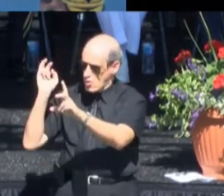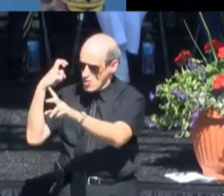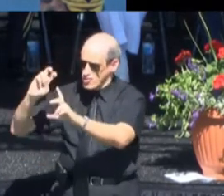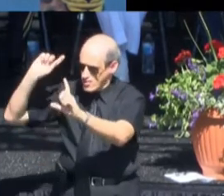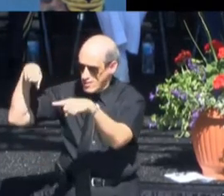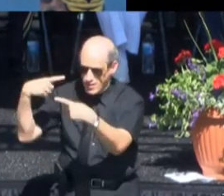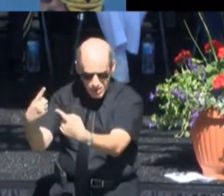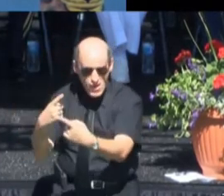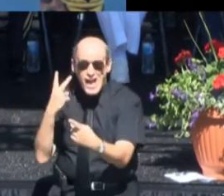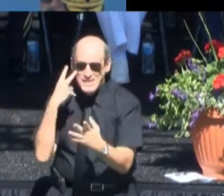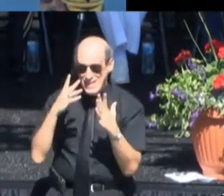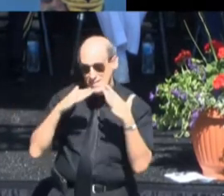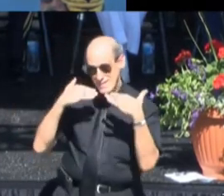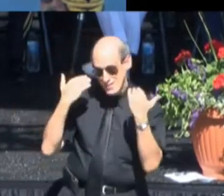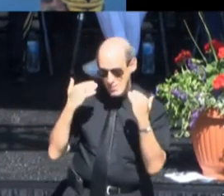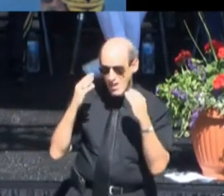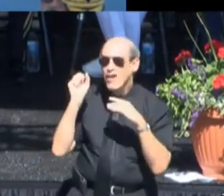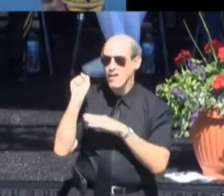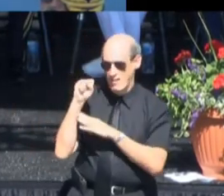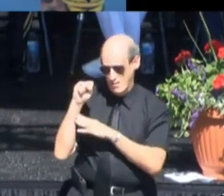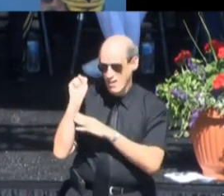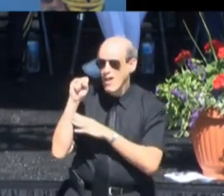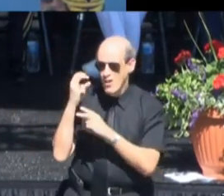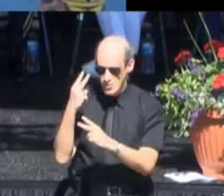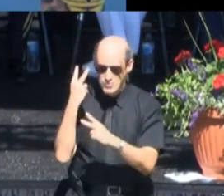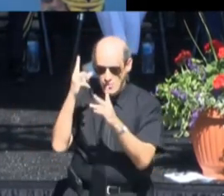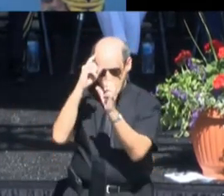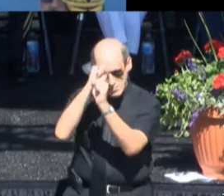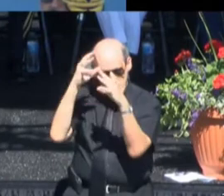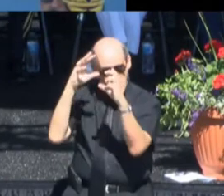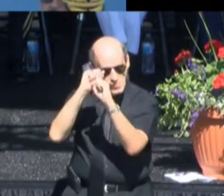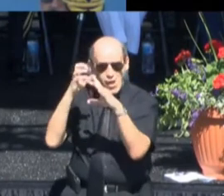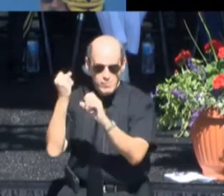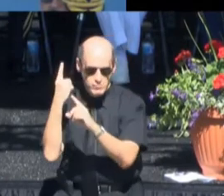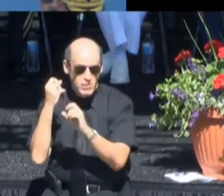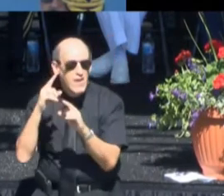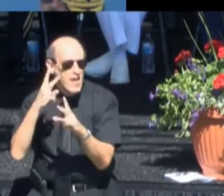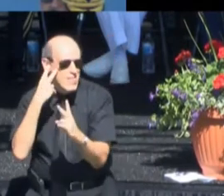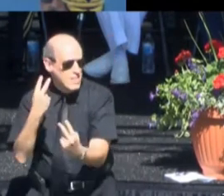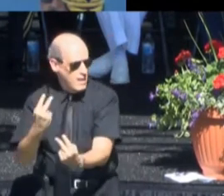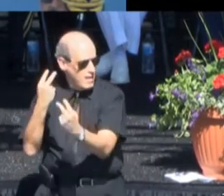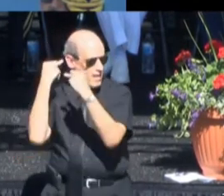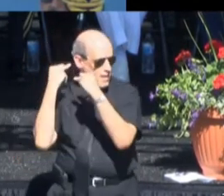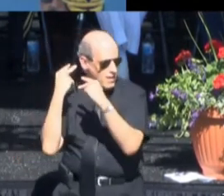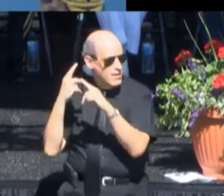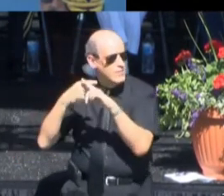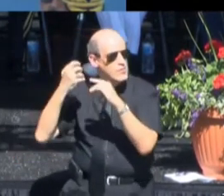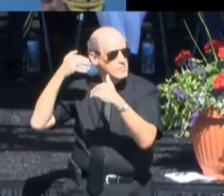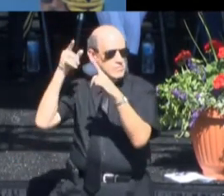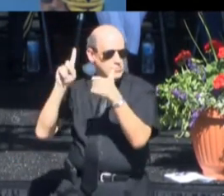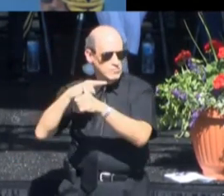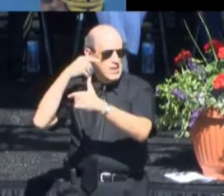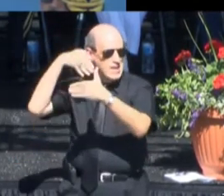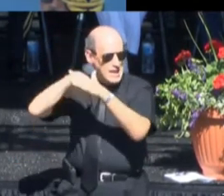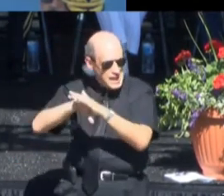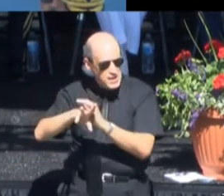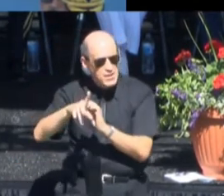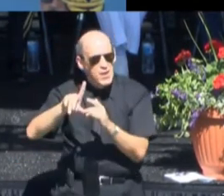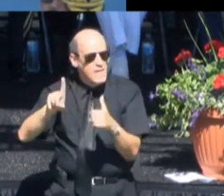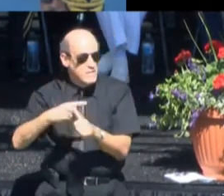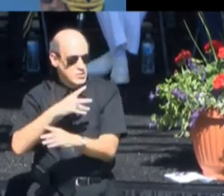I see some people smiling and shaking their heads and the memories. But think back on the journey from Indoc through plebe